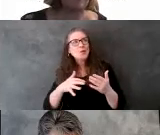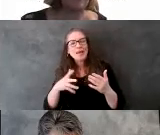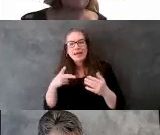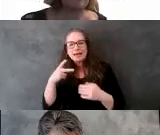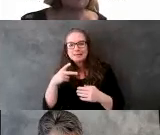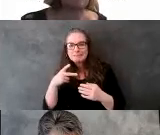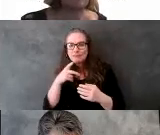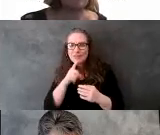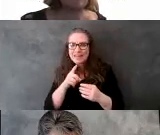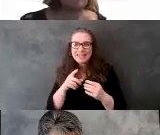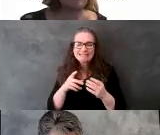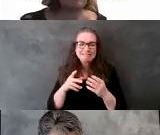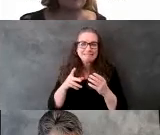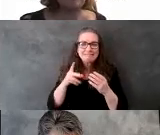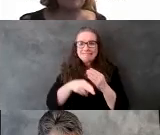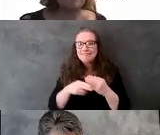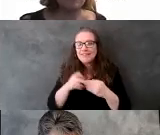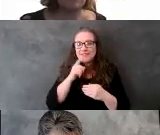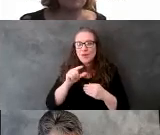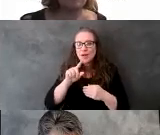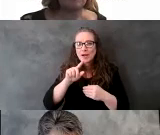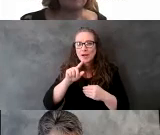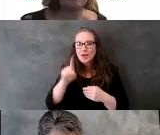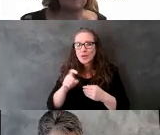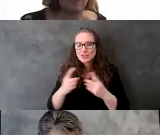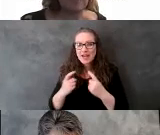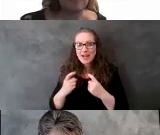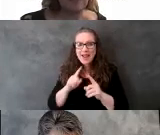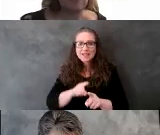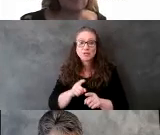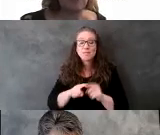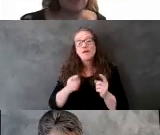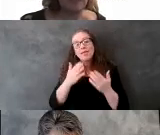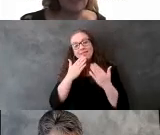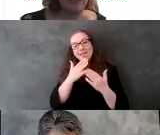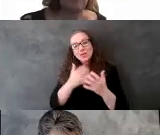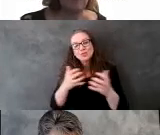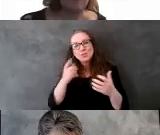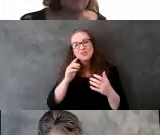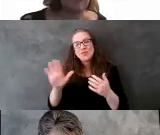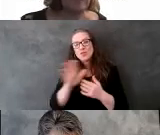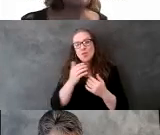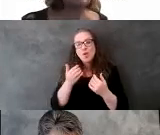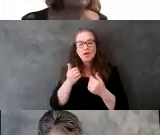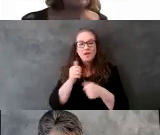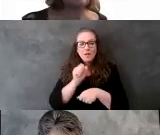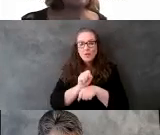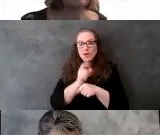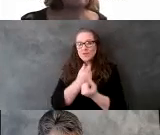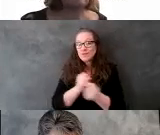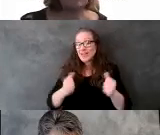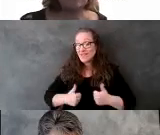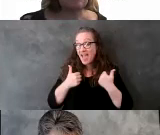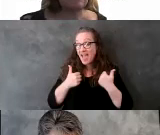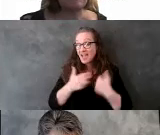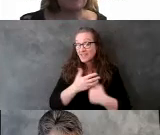for that, but I just want to thank all of you for the important work you are doing to save lives and protect our community. And if we could put up the last slide, If you